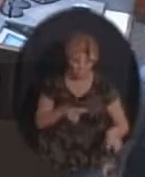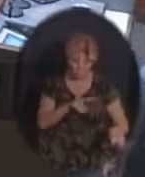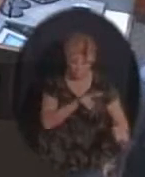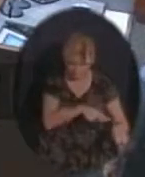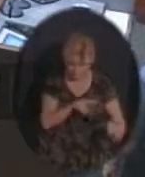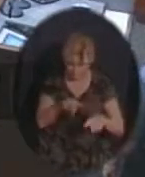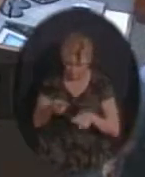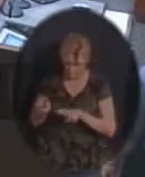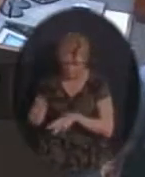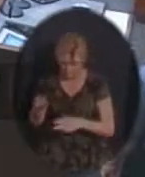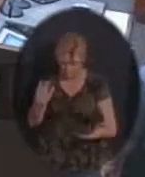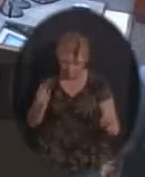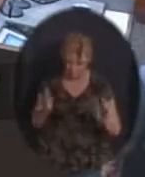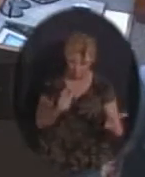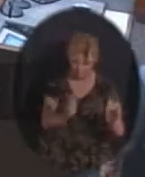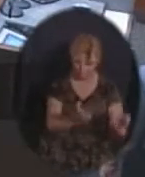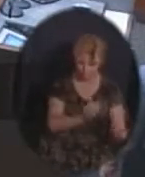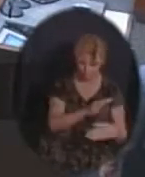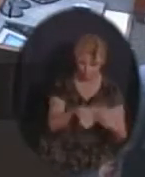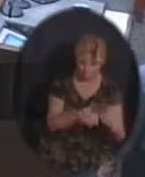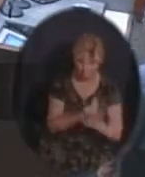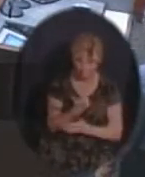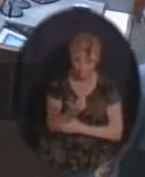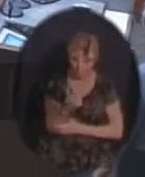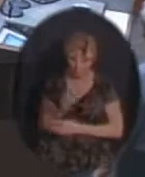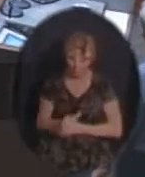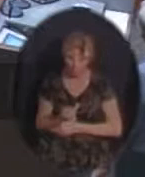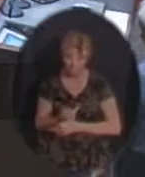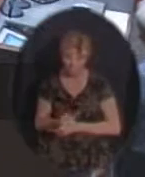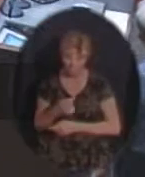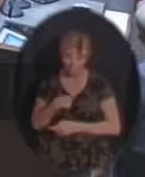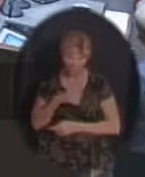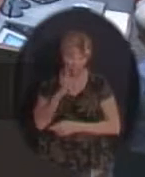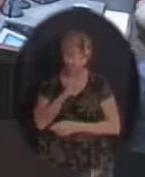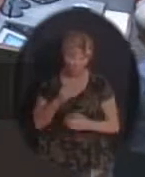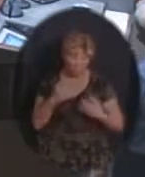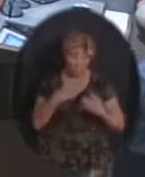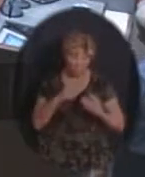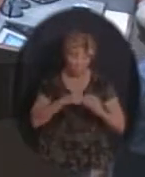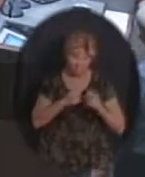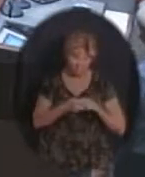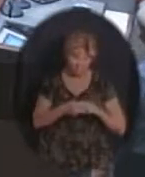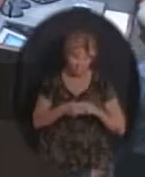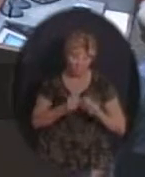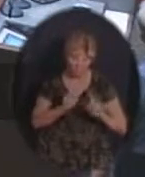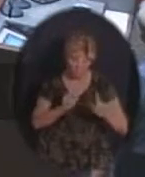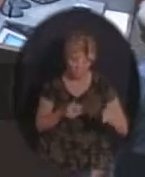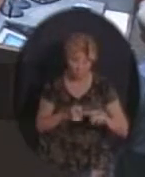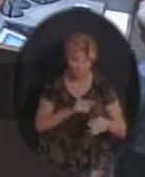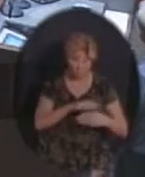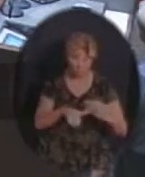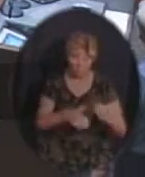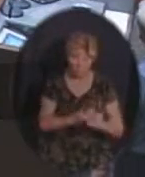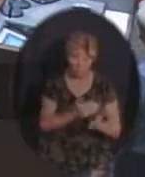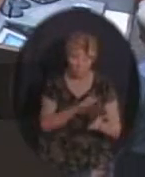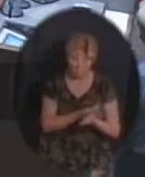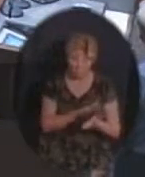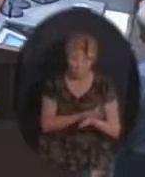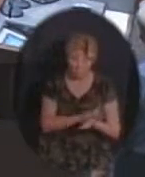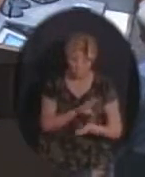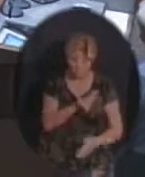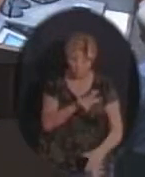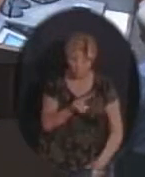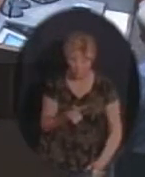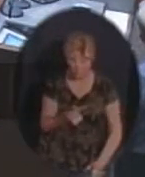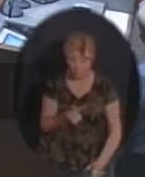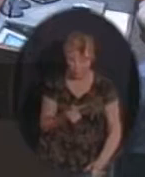I'll have a problem with making a decision to go to all 31 schools, or 32 now, I guess, by that time, all 32